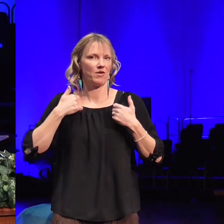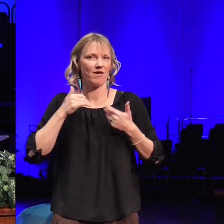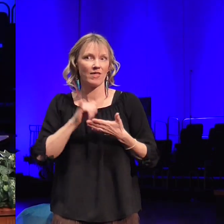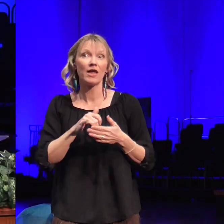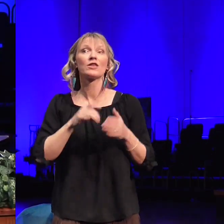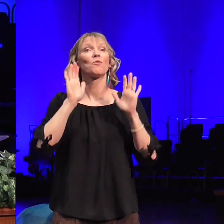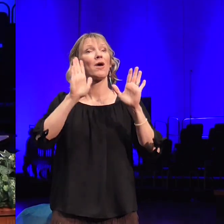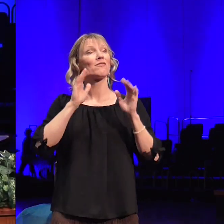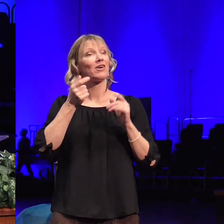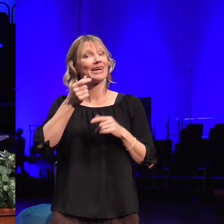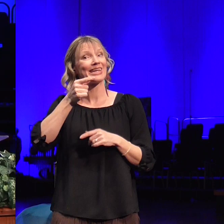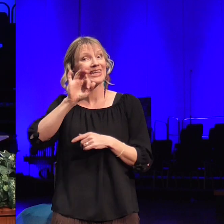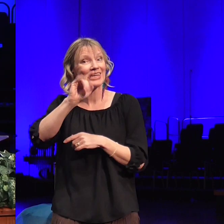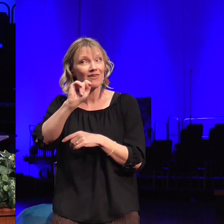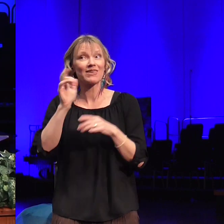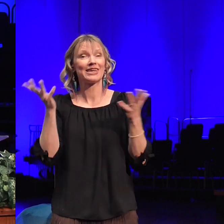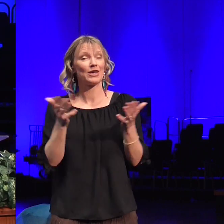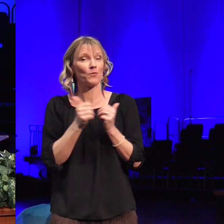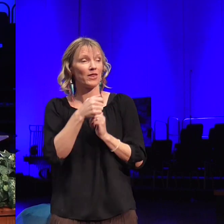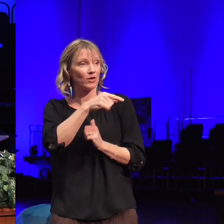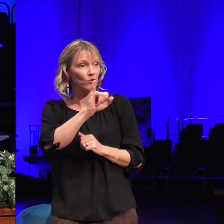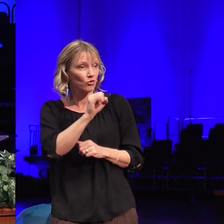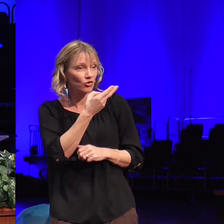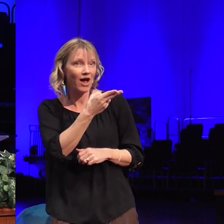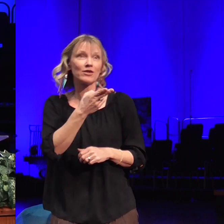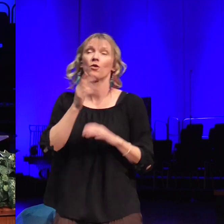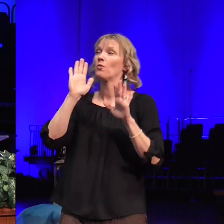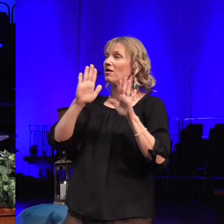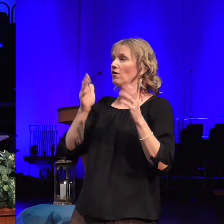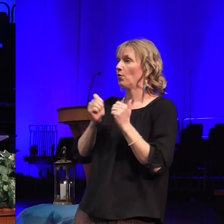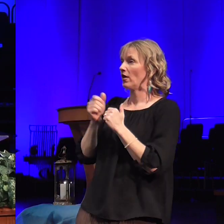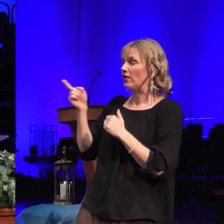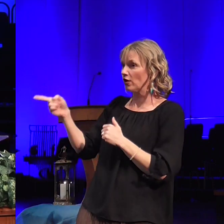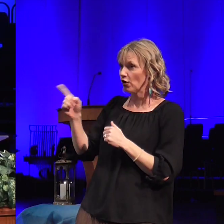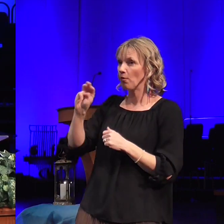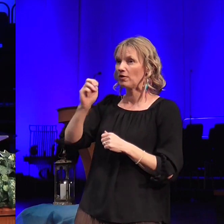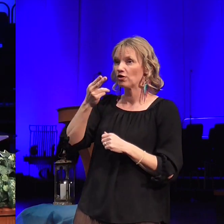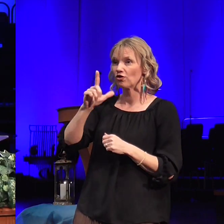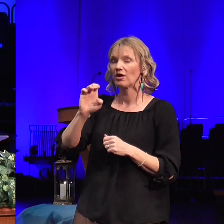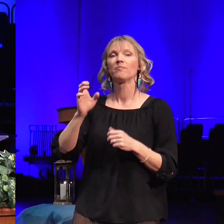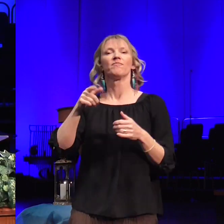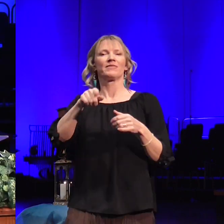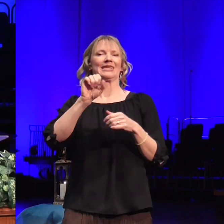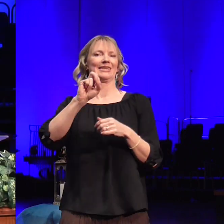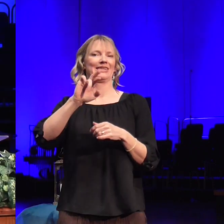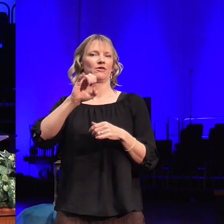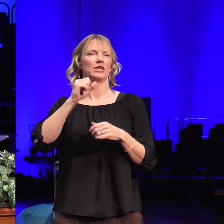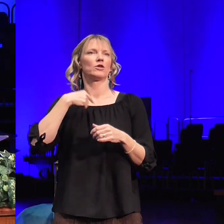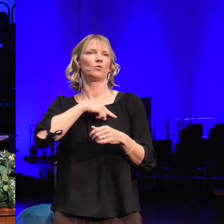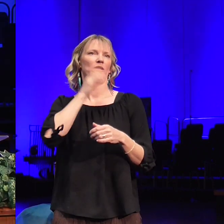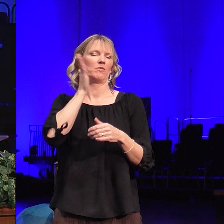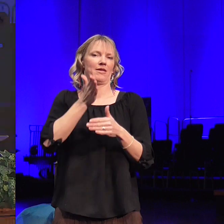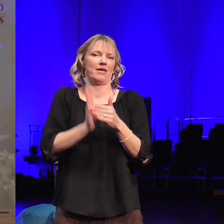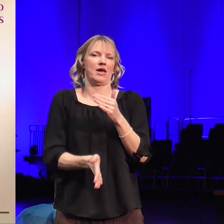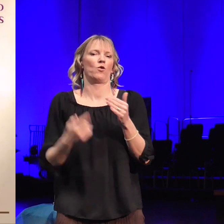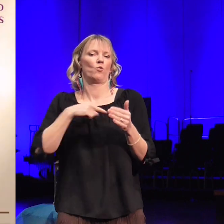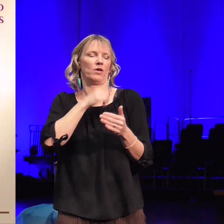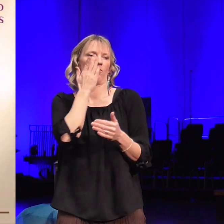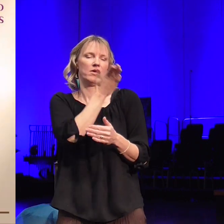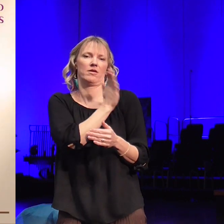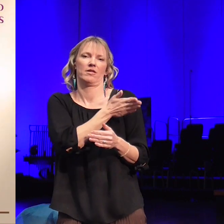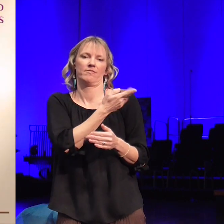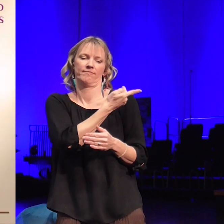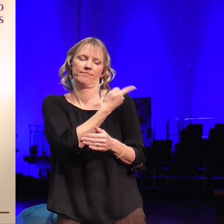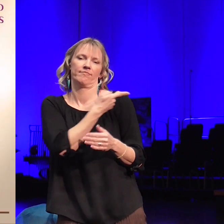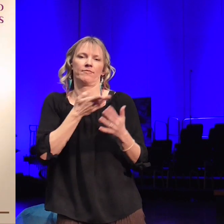gift to be with you here today, It's nice Josh. to be with you, Michelle. Yes. We're going to end this series by weaving a message together and doing a